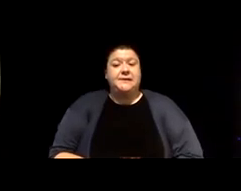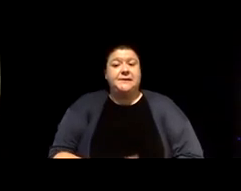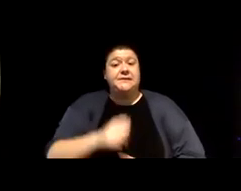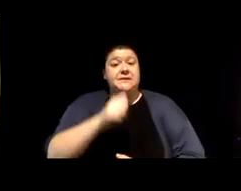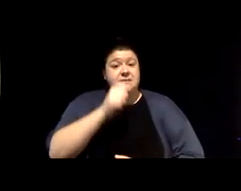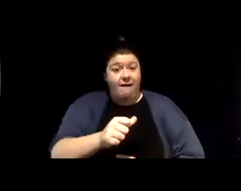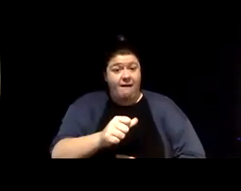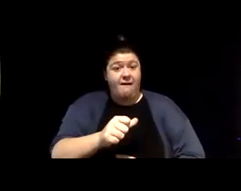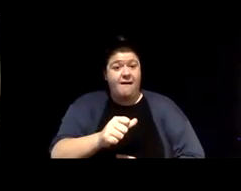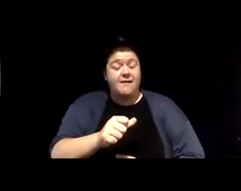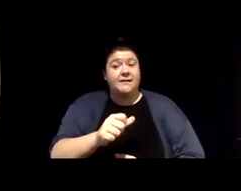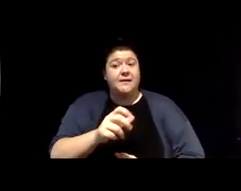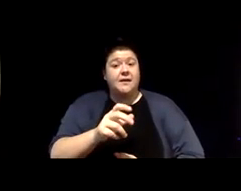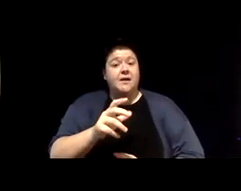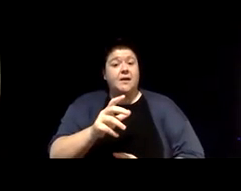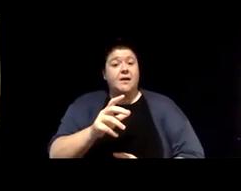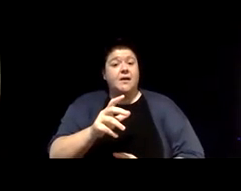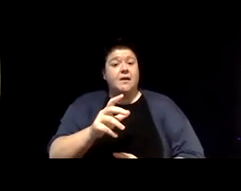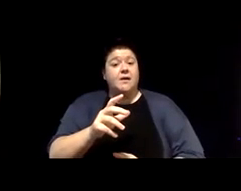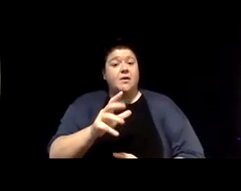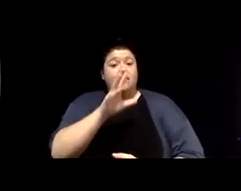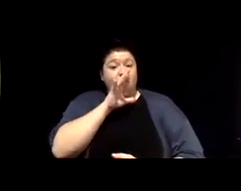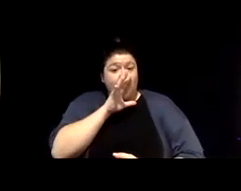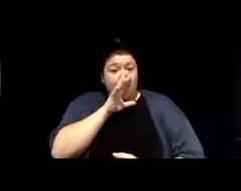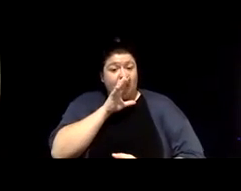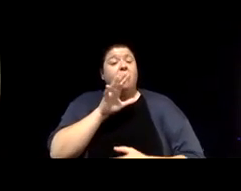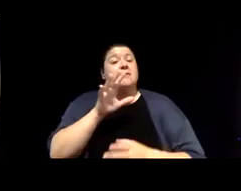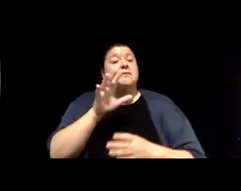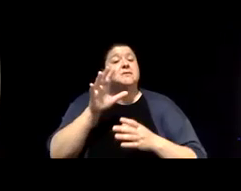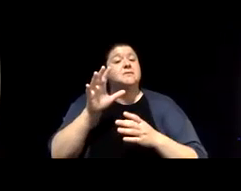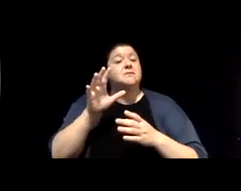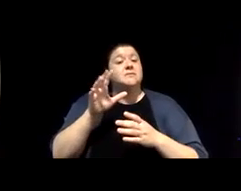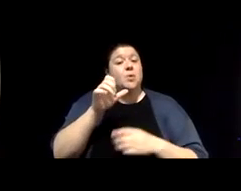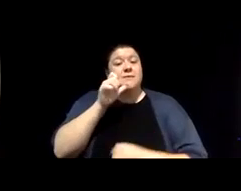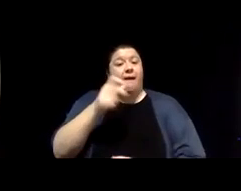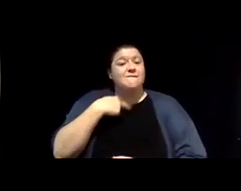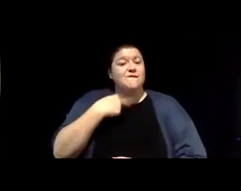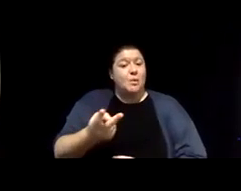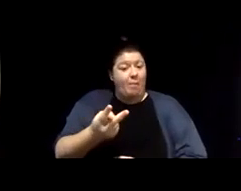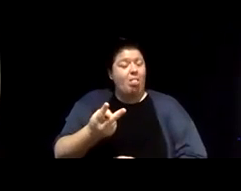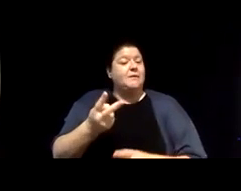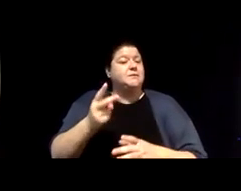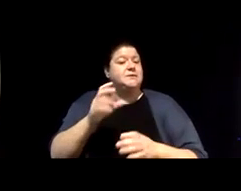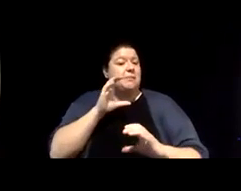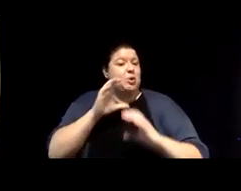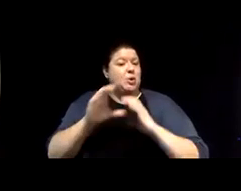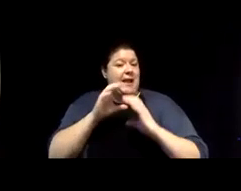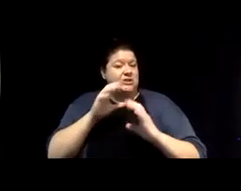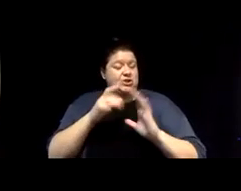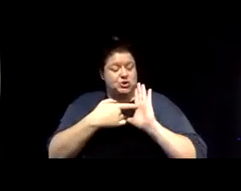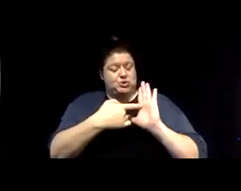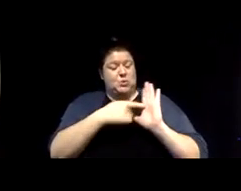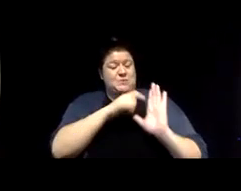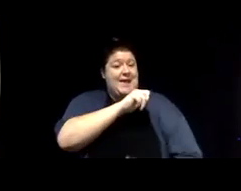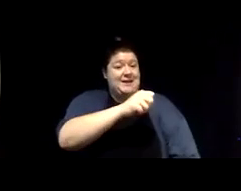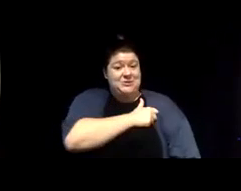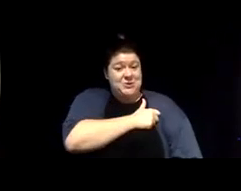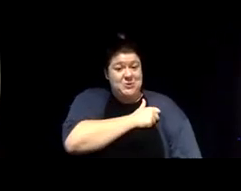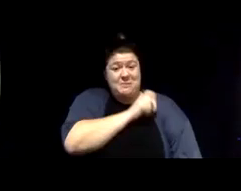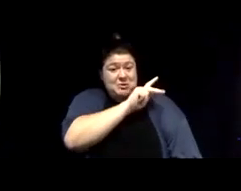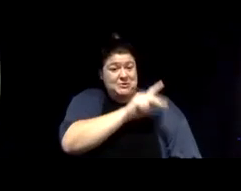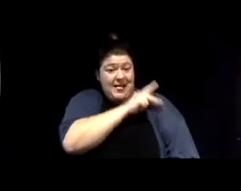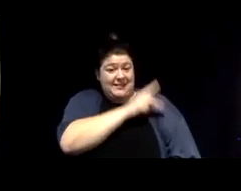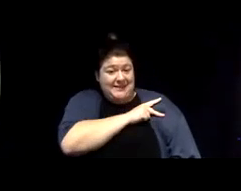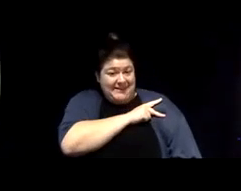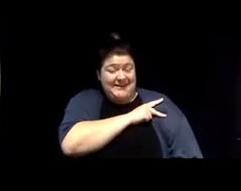is to express our attitude, our inner state, our personality. Sometimes it'll kind of show